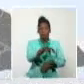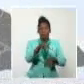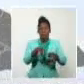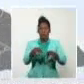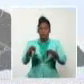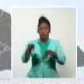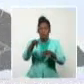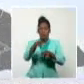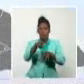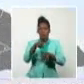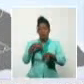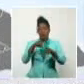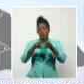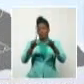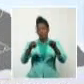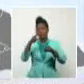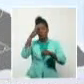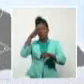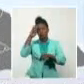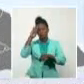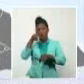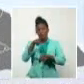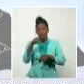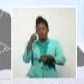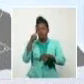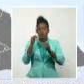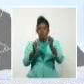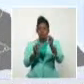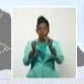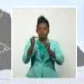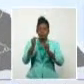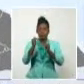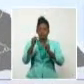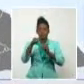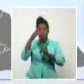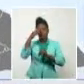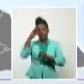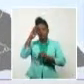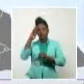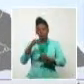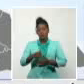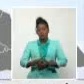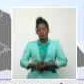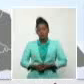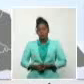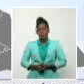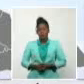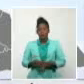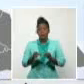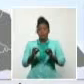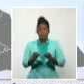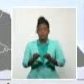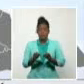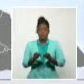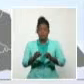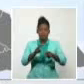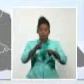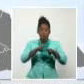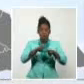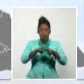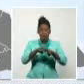Villa Clara with 3, and Ciego de Ávila with 2. That's the distribution of the confirmed